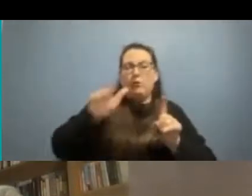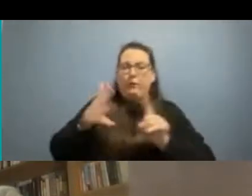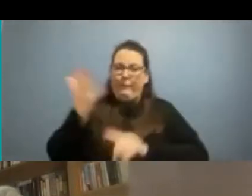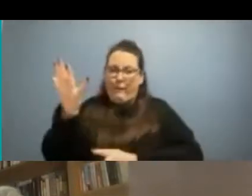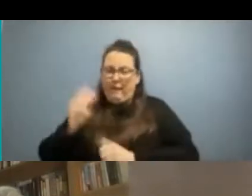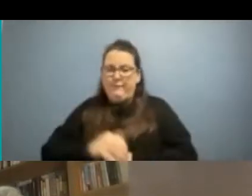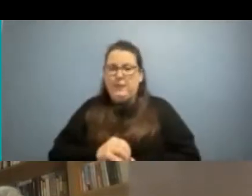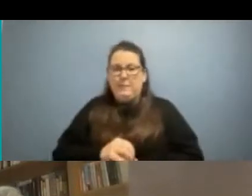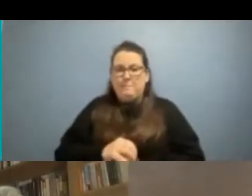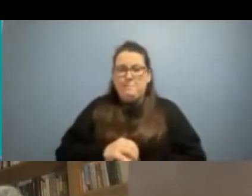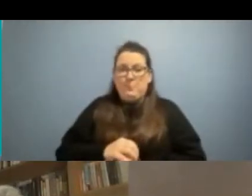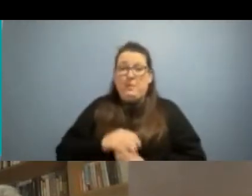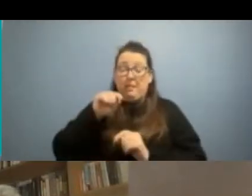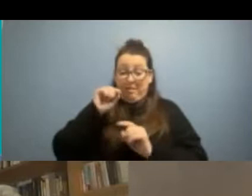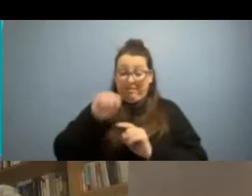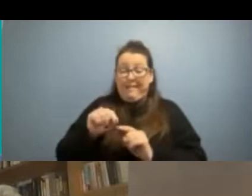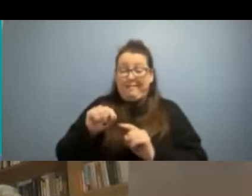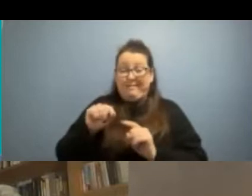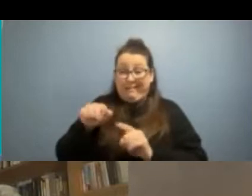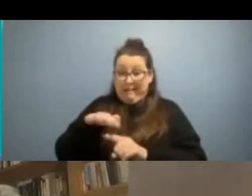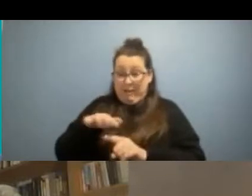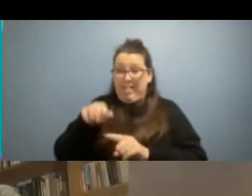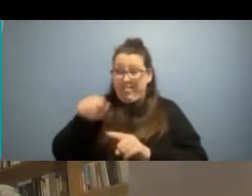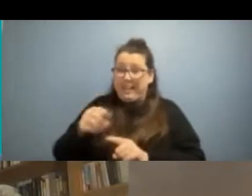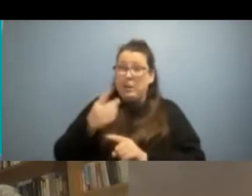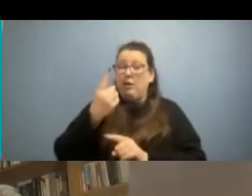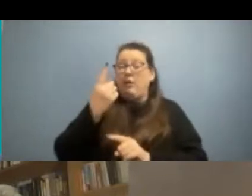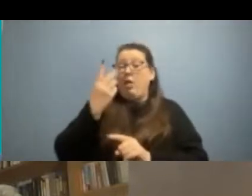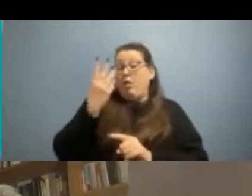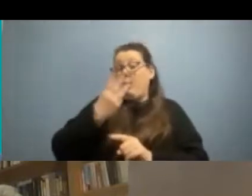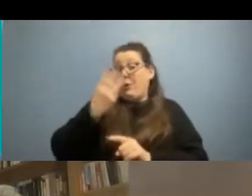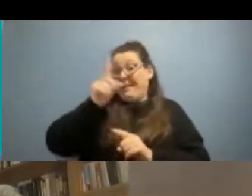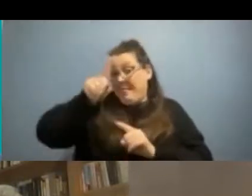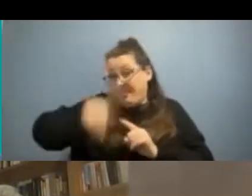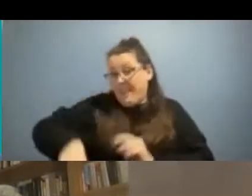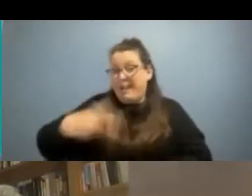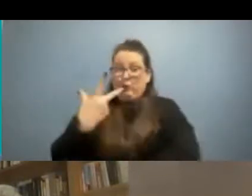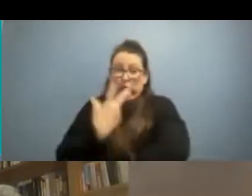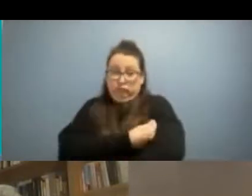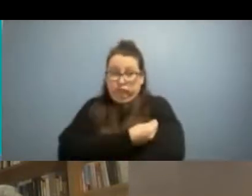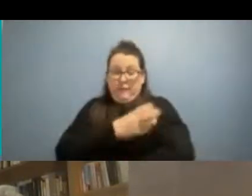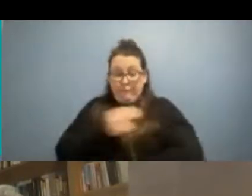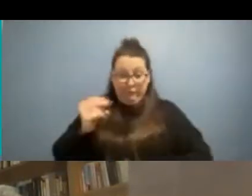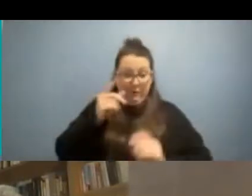achieved a milestone of 13,000 vaccinations since it opened on the 9th of June.